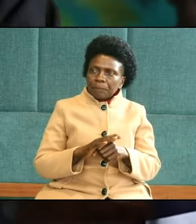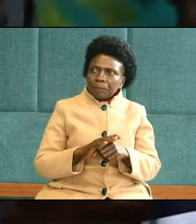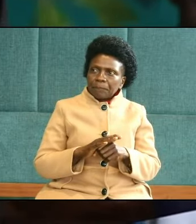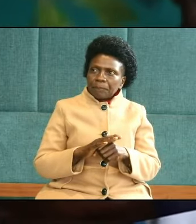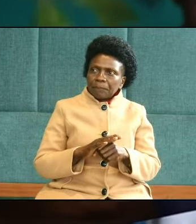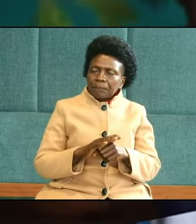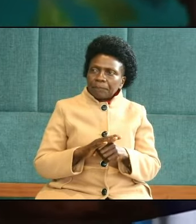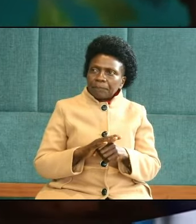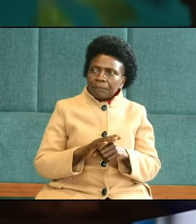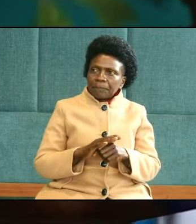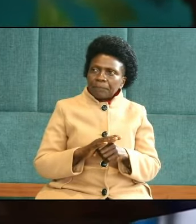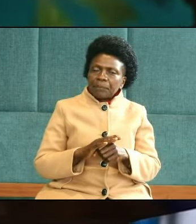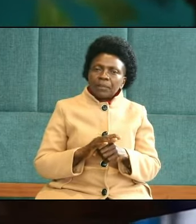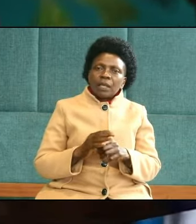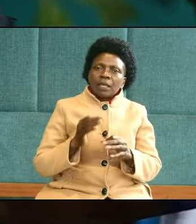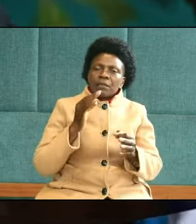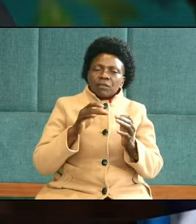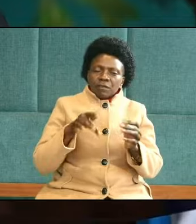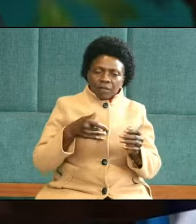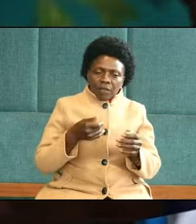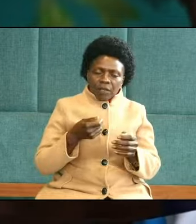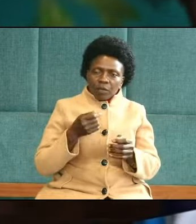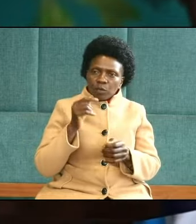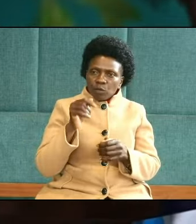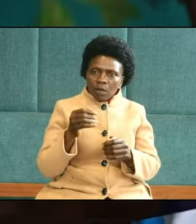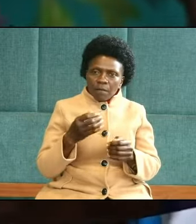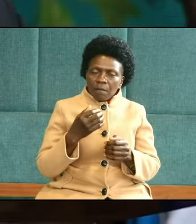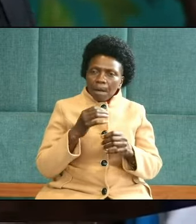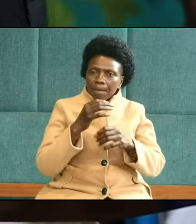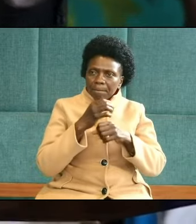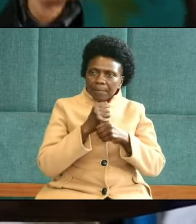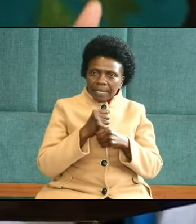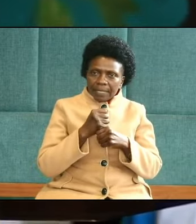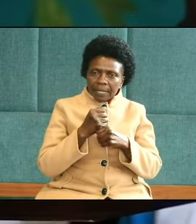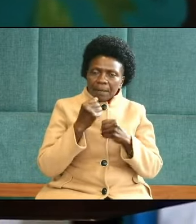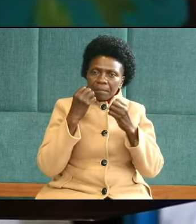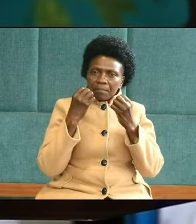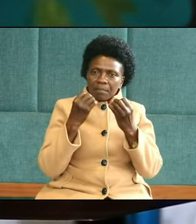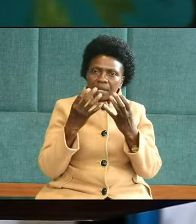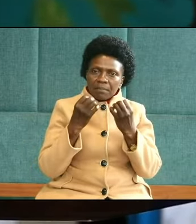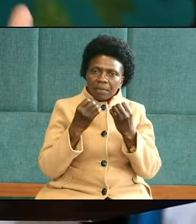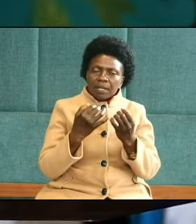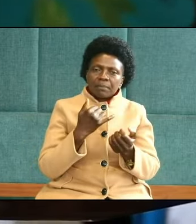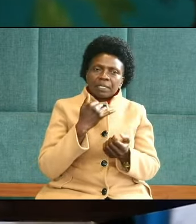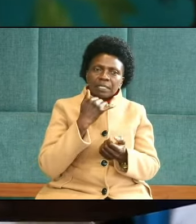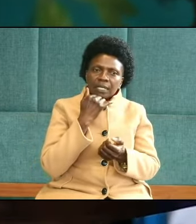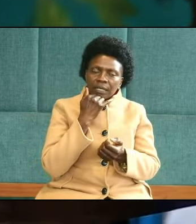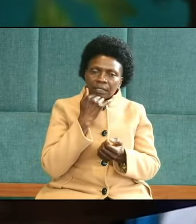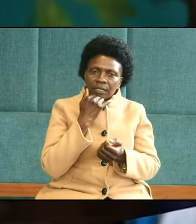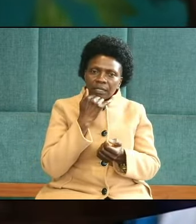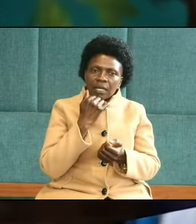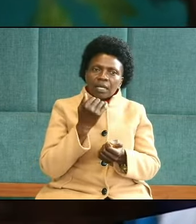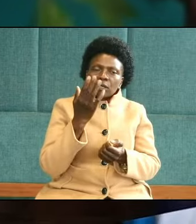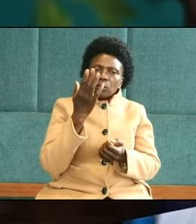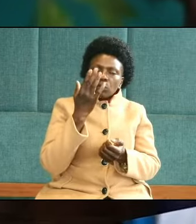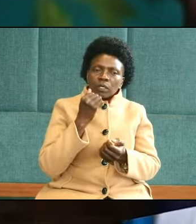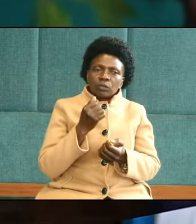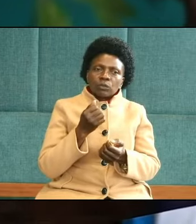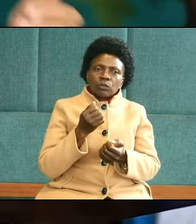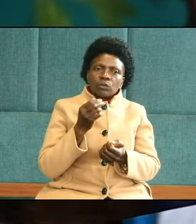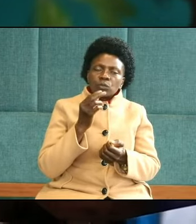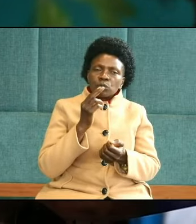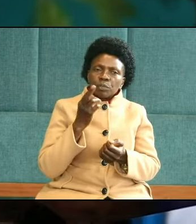who has made so many mistakes. Some may feel that it is time to make a public recommitment. If you need to be